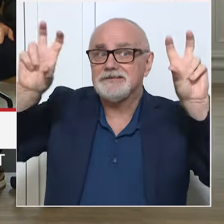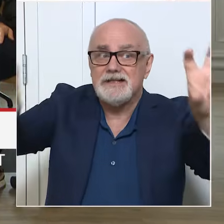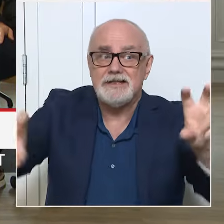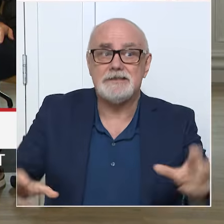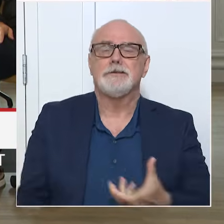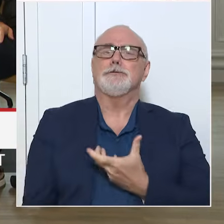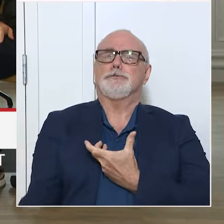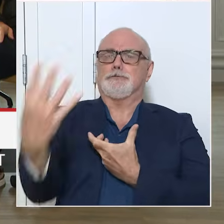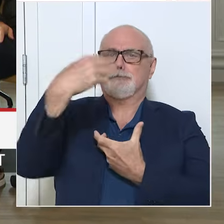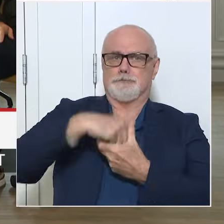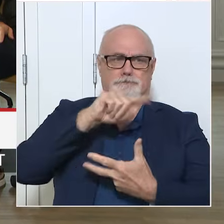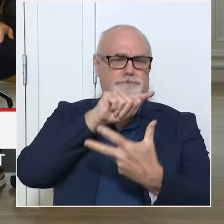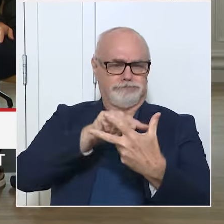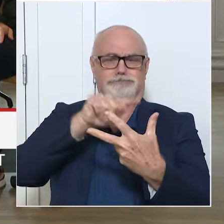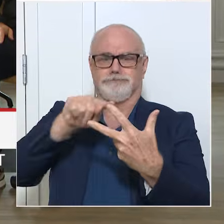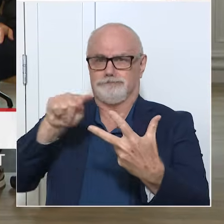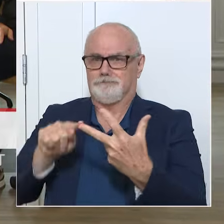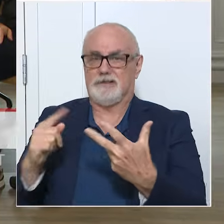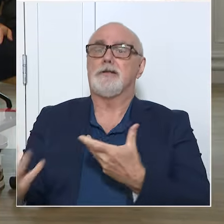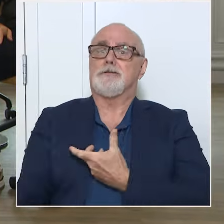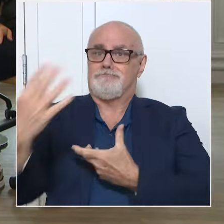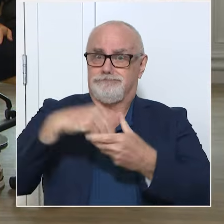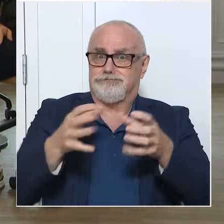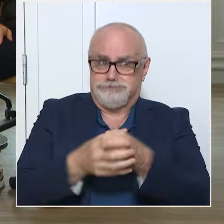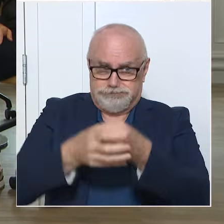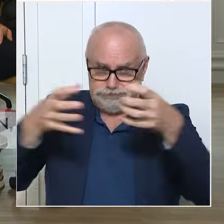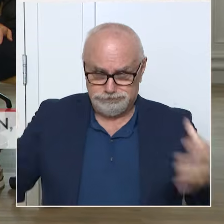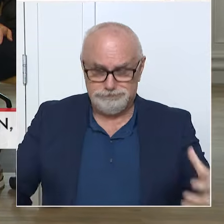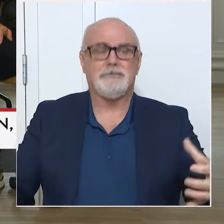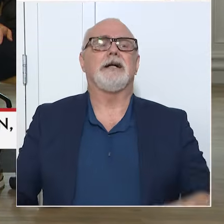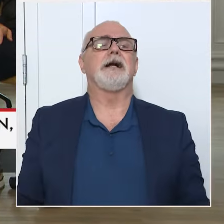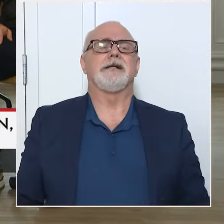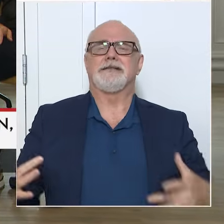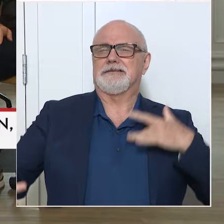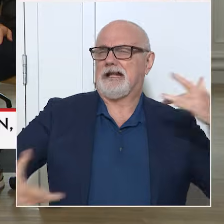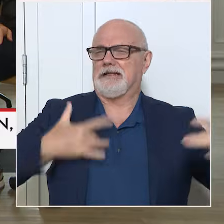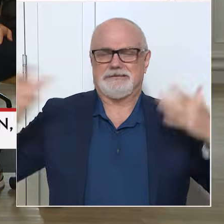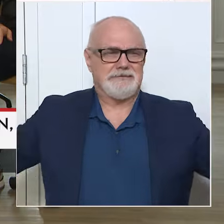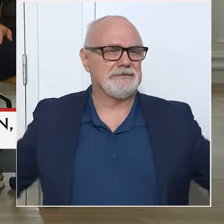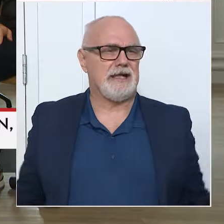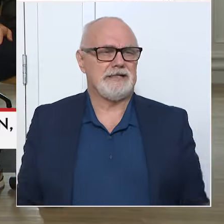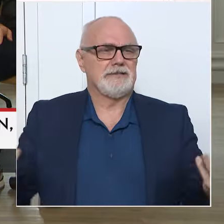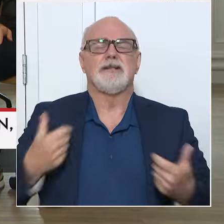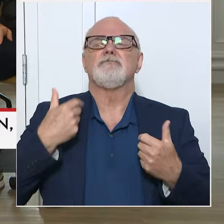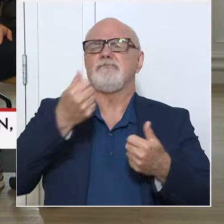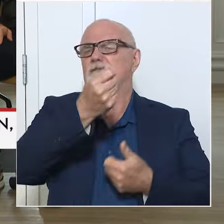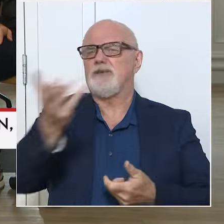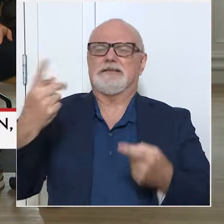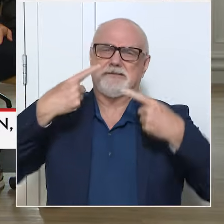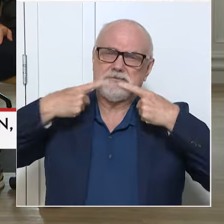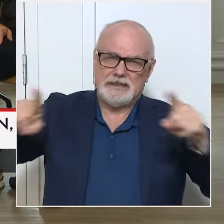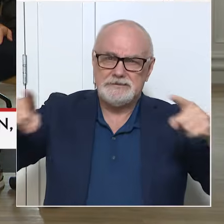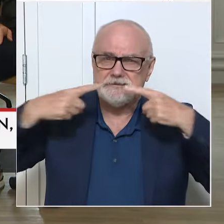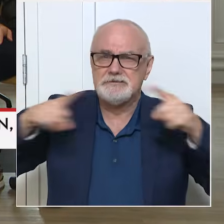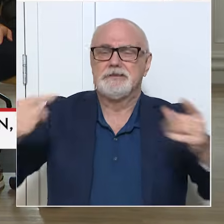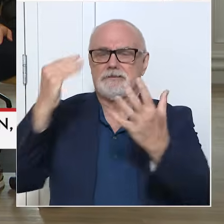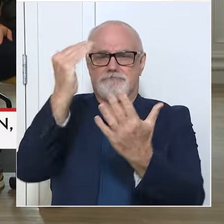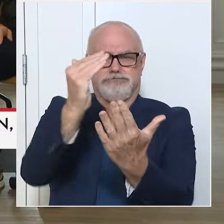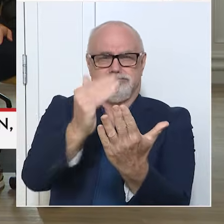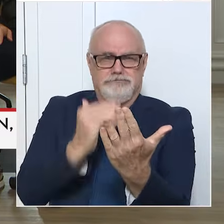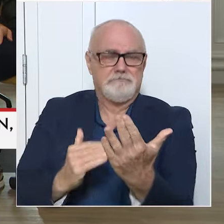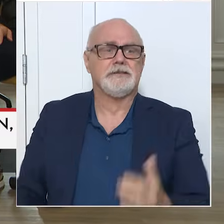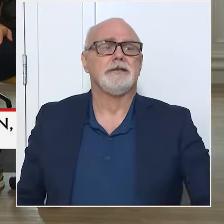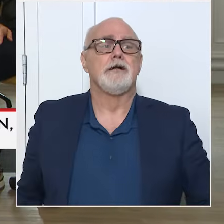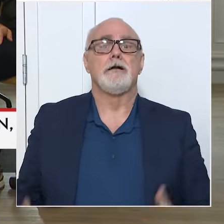be here with you because we are going to be announcing a couple different things. But first is our 3 recipients